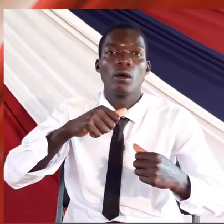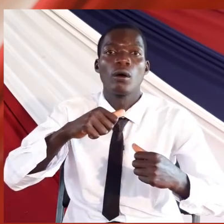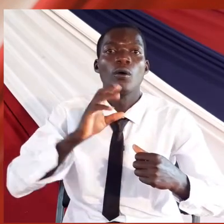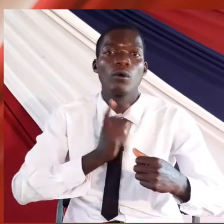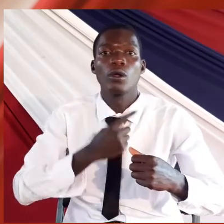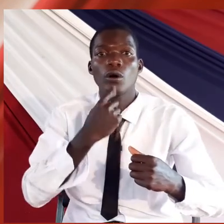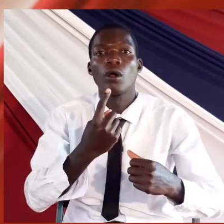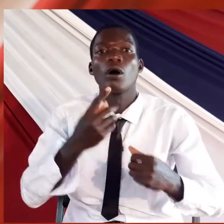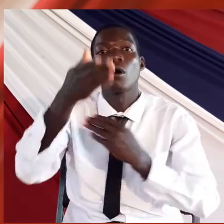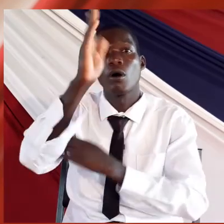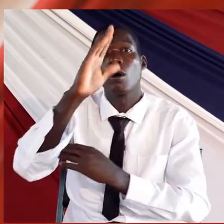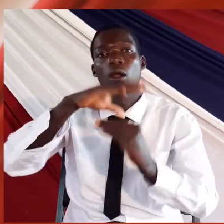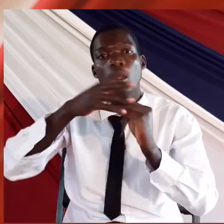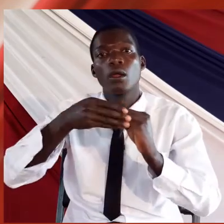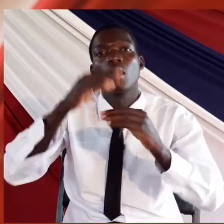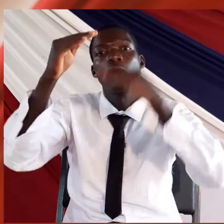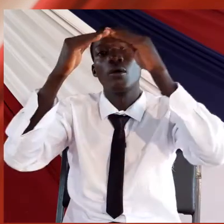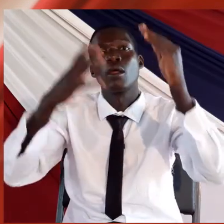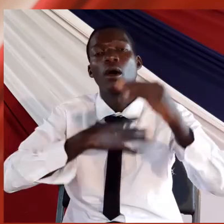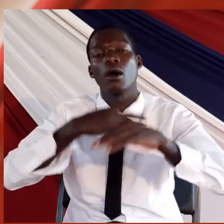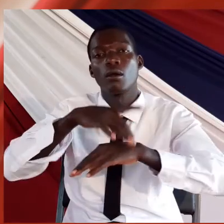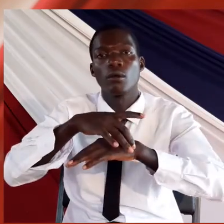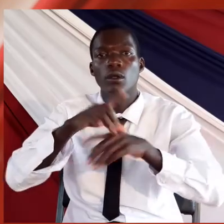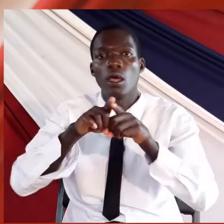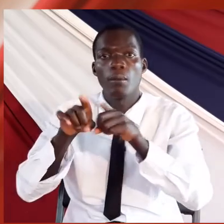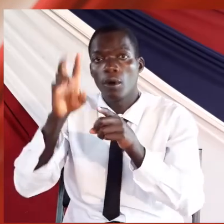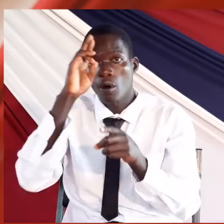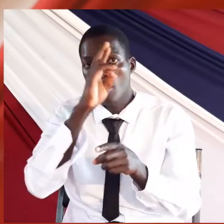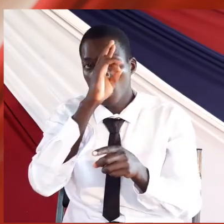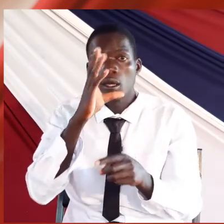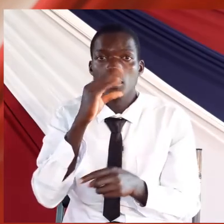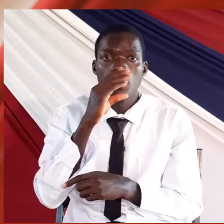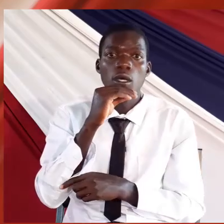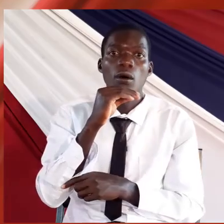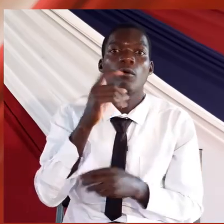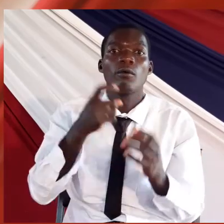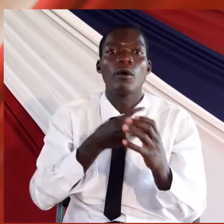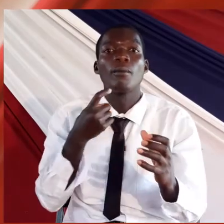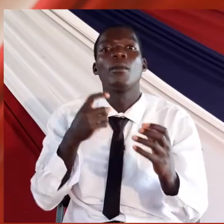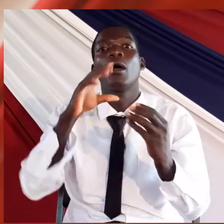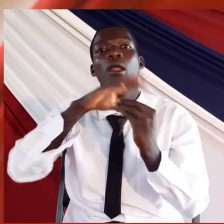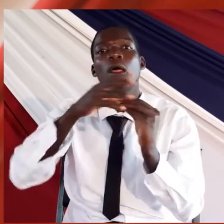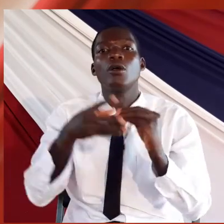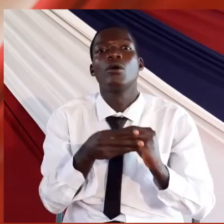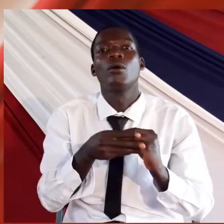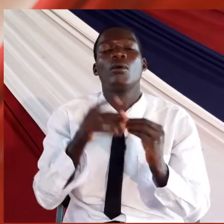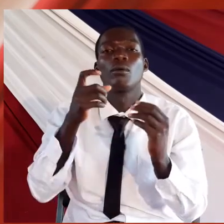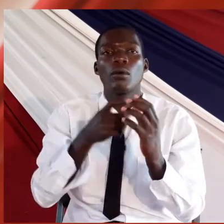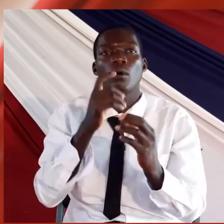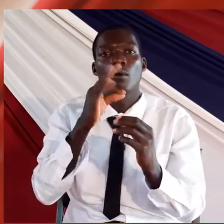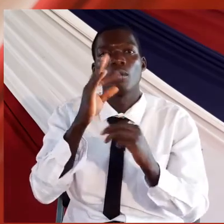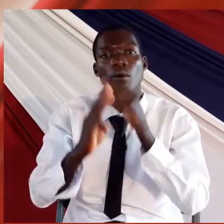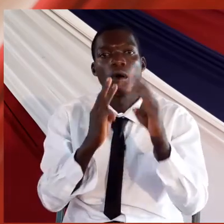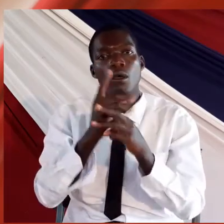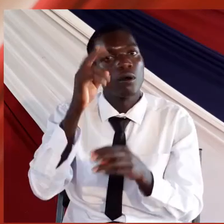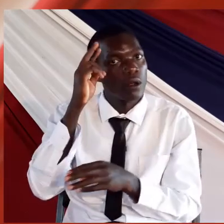made the heavens and the earth. Romans, Paul speaking to the Romans, from creation, of the world. So